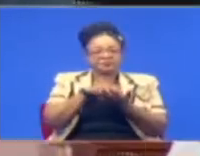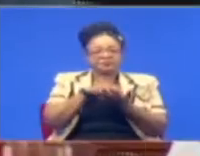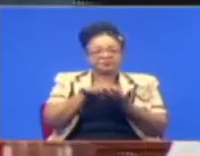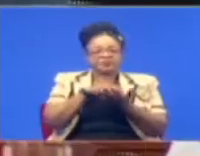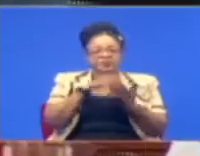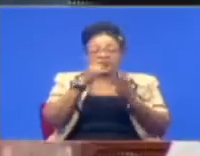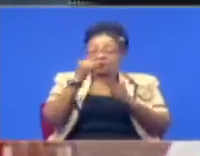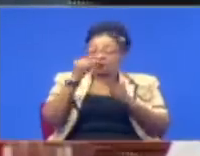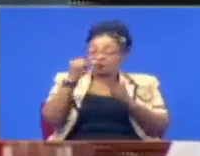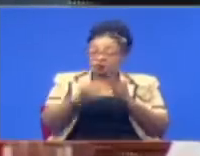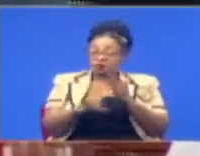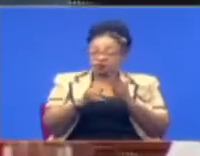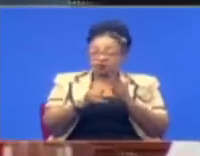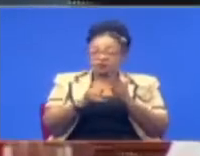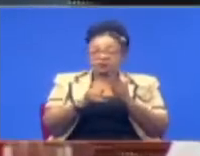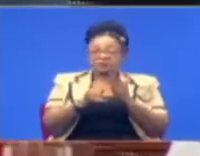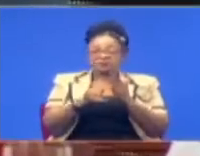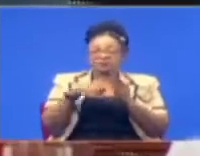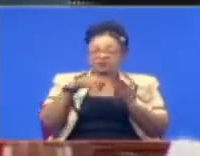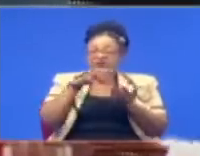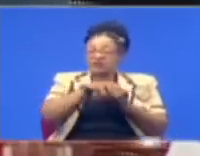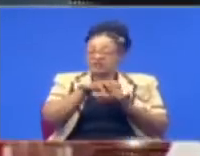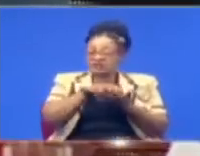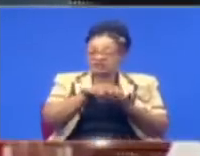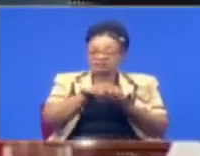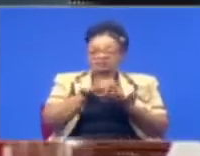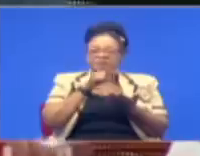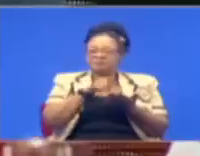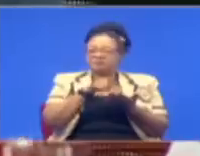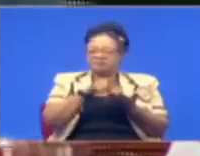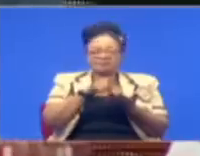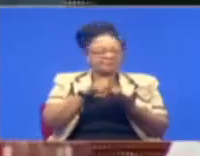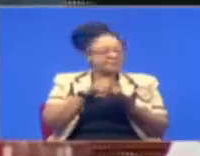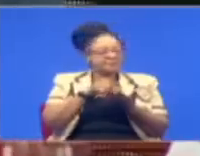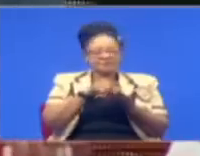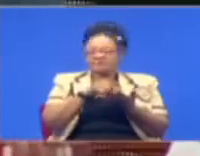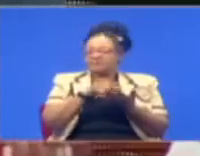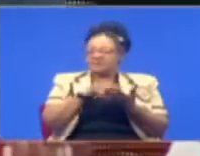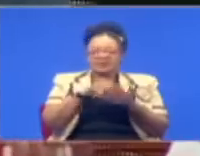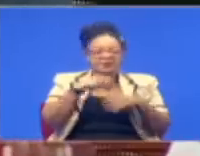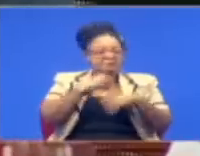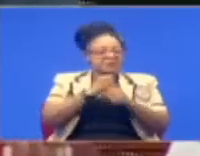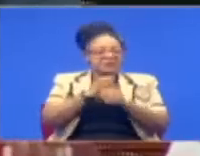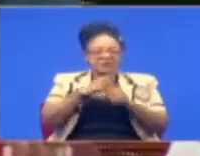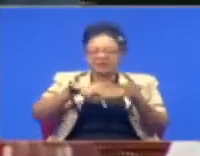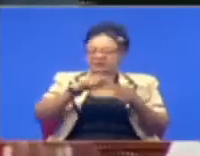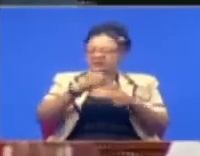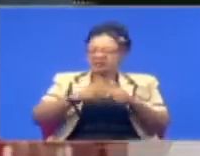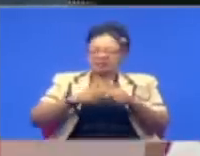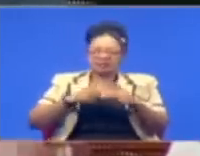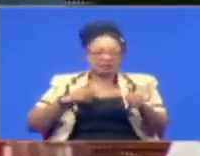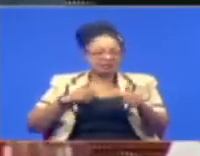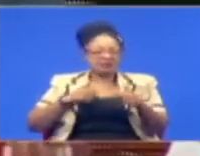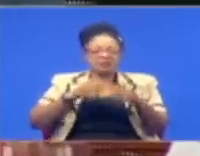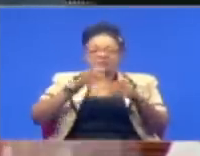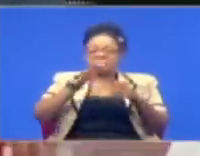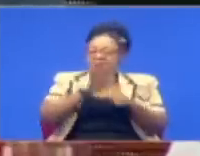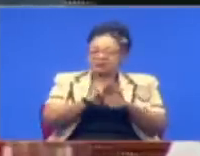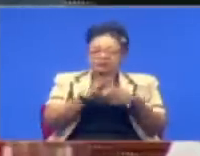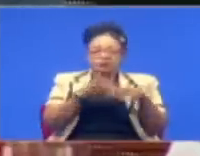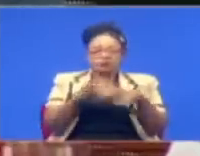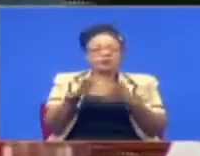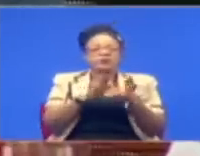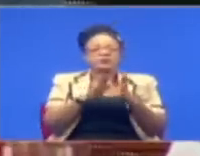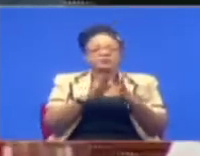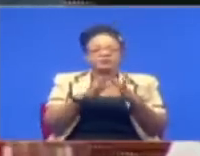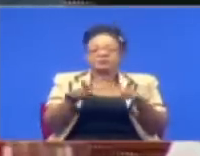Conclusion of cases is still bedeviling us in a very major way. Hearing of cases is also